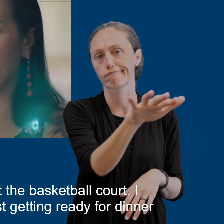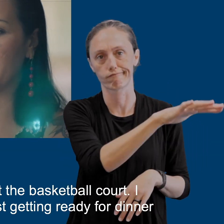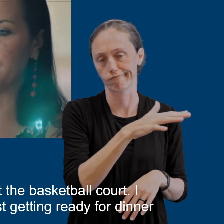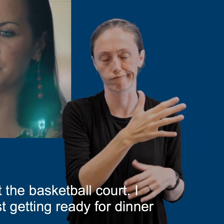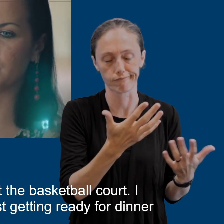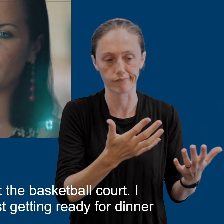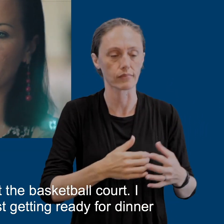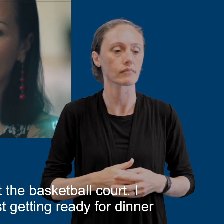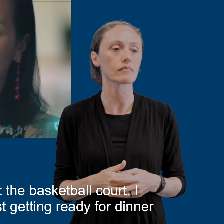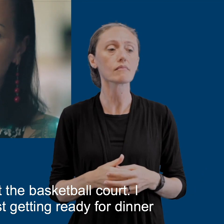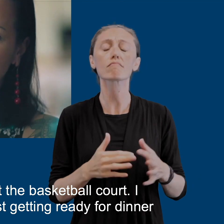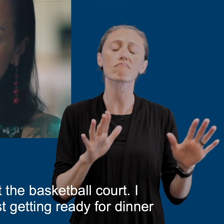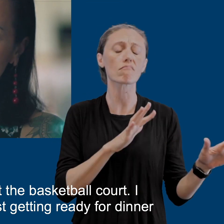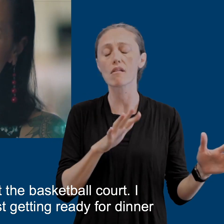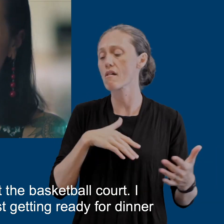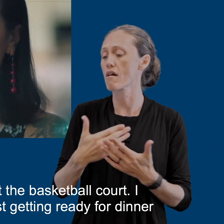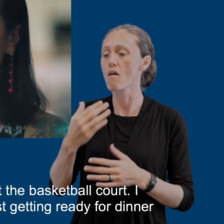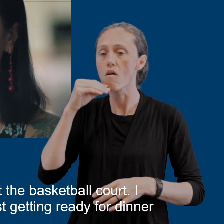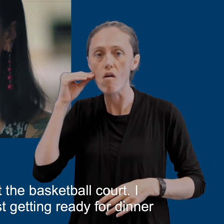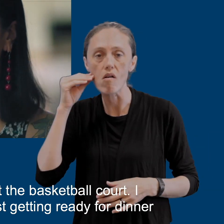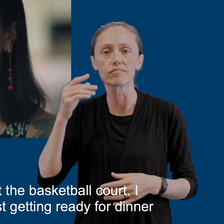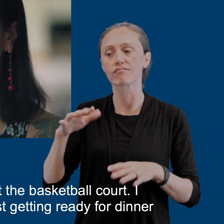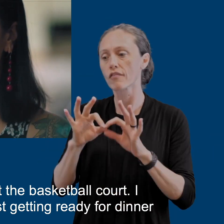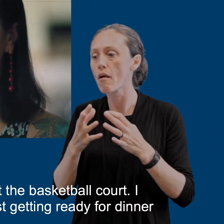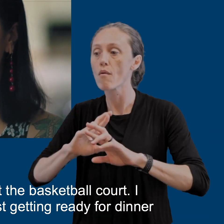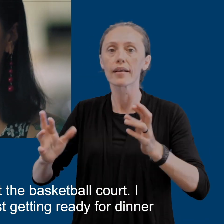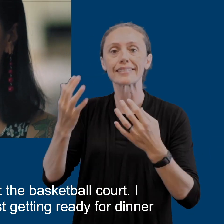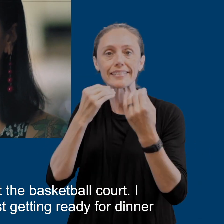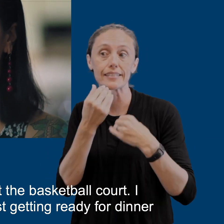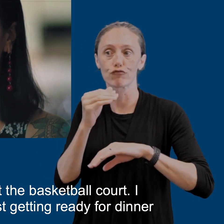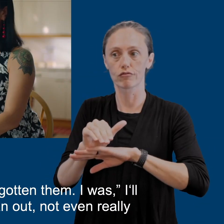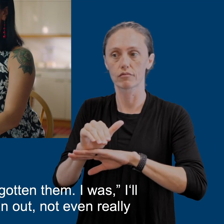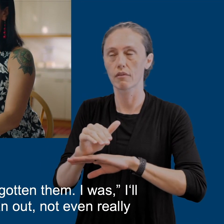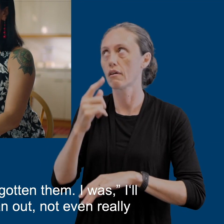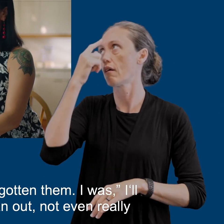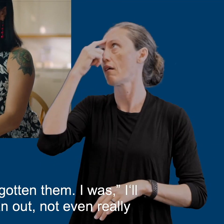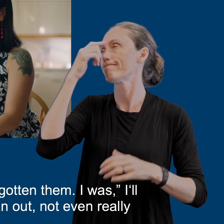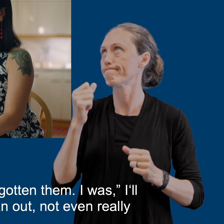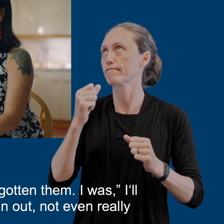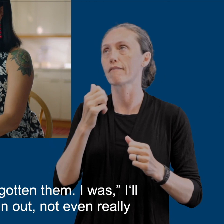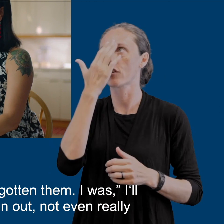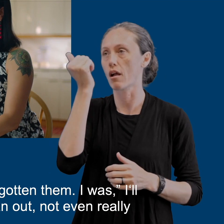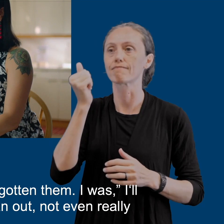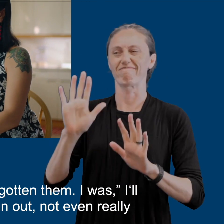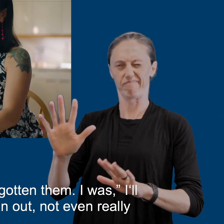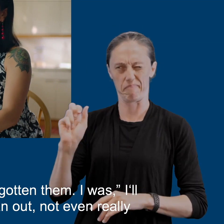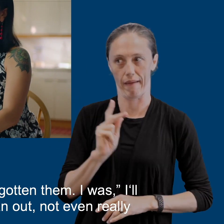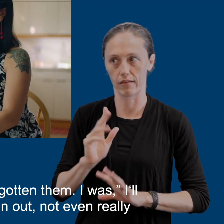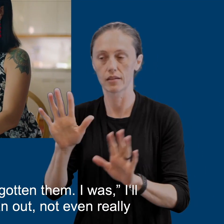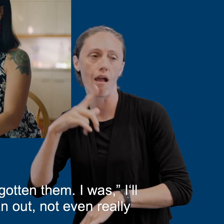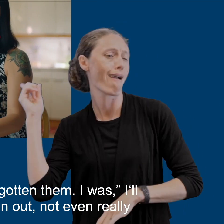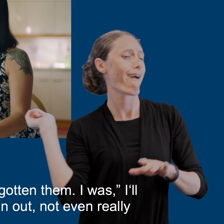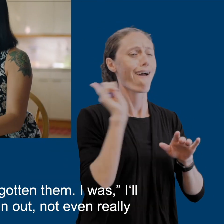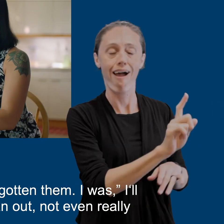basketball court. And I got home, and we were just getting ready for dinner, and I realized I had forgotten them, and I was like, I'll